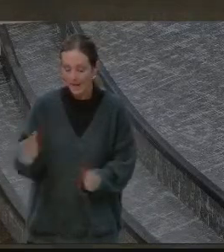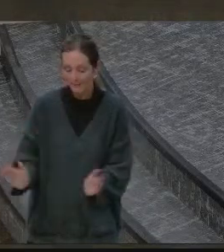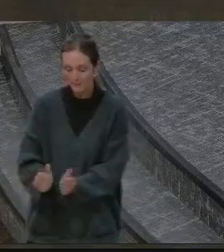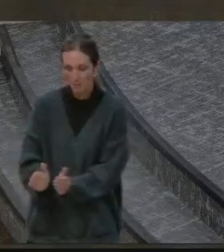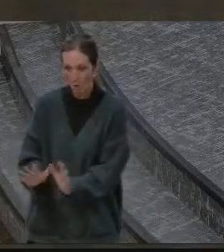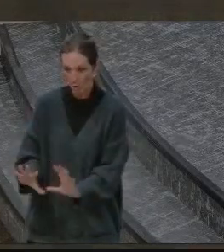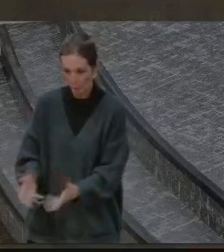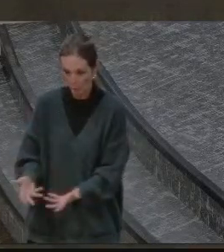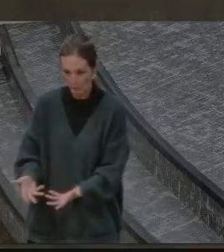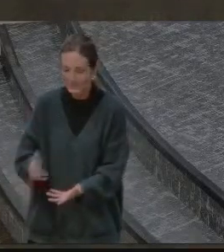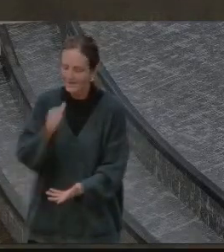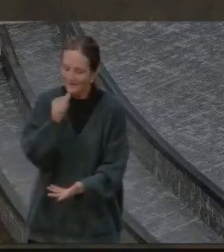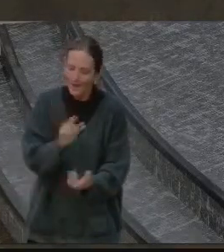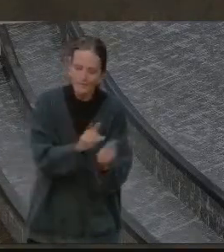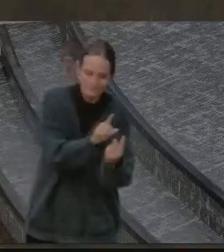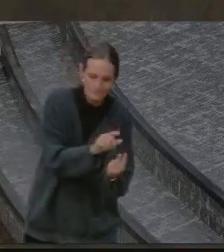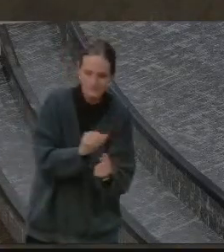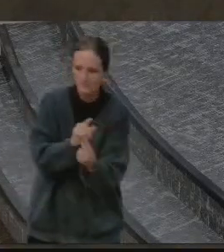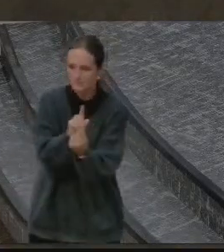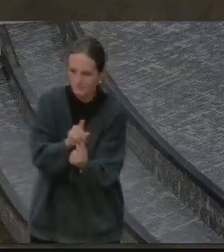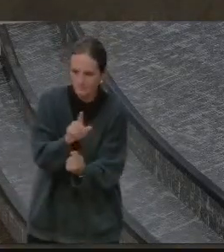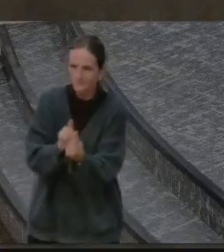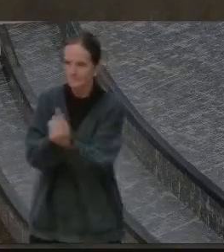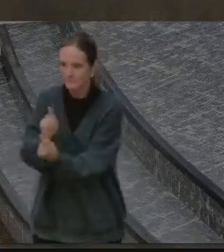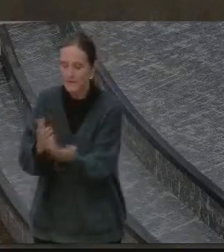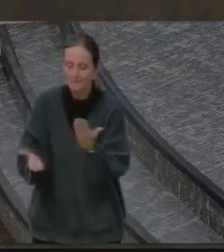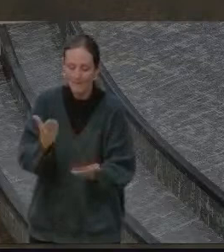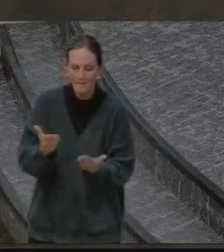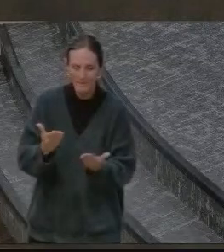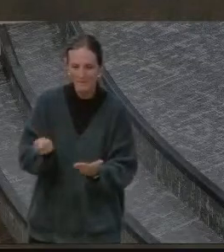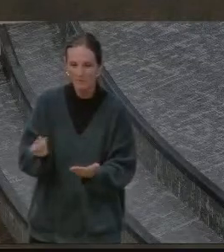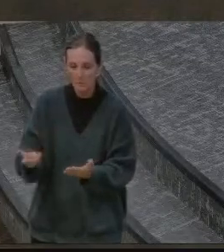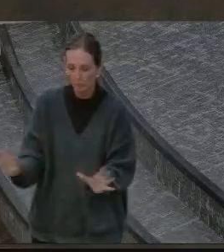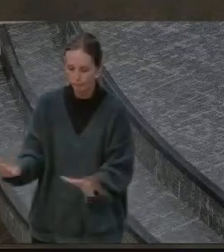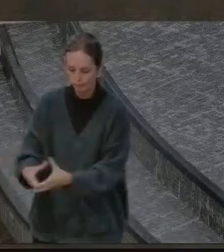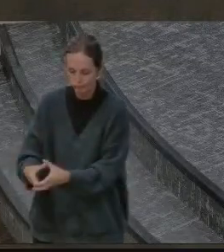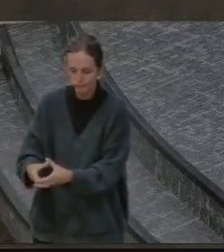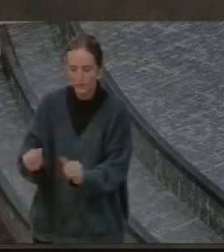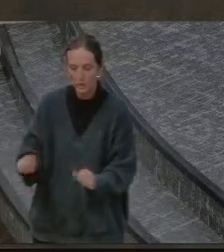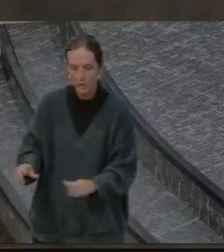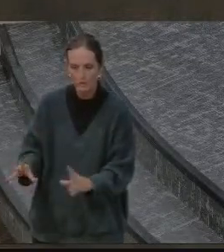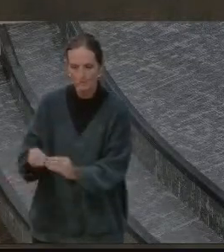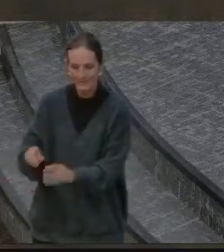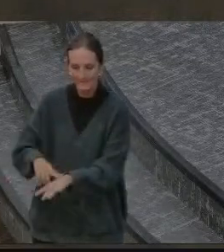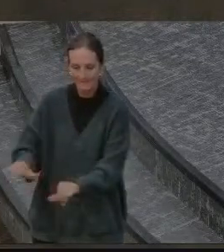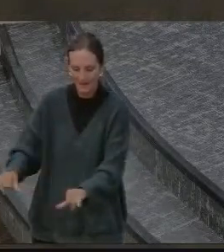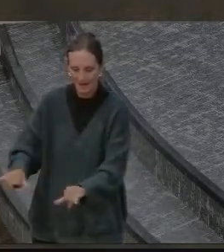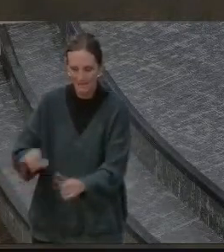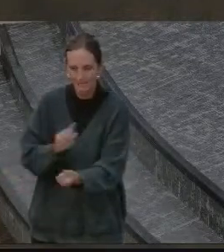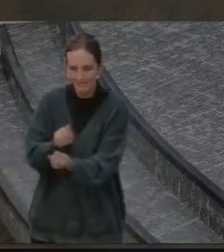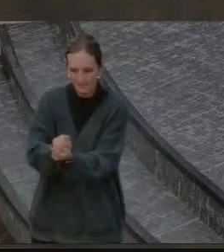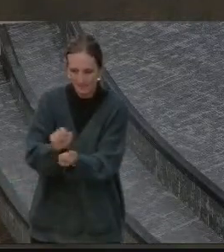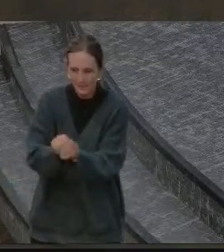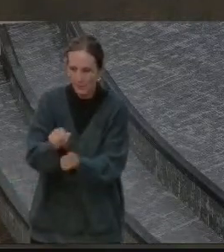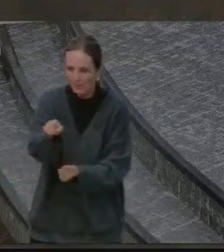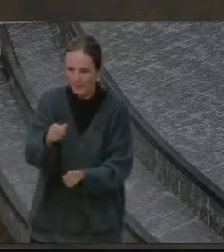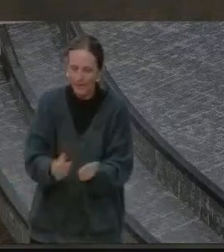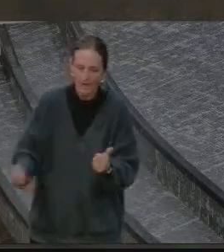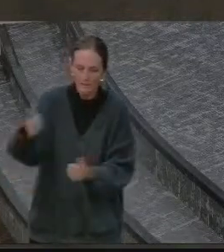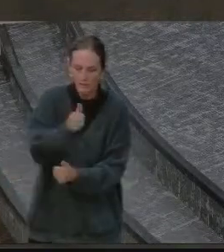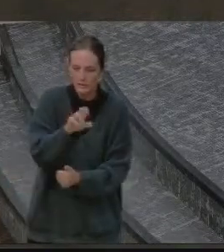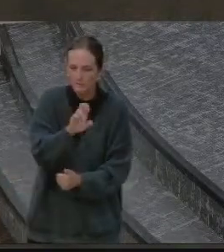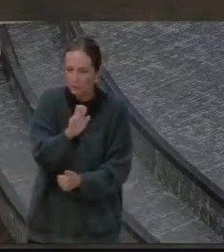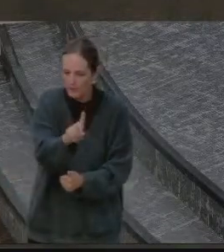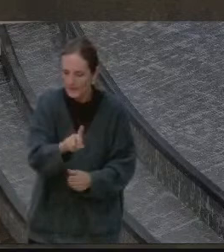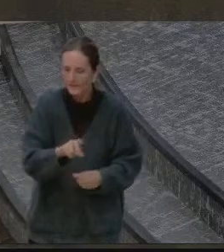having multiple, we could set up times where maybe less than a quorum could meet with Chief Reed and Dr. Askew, Mr.